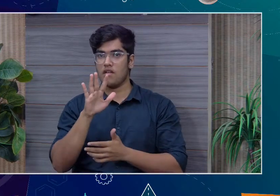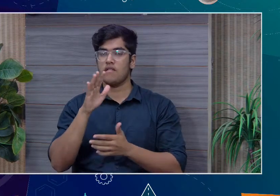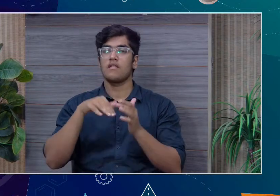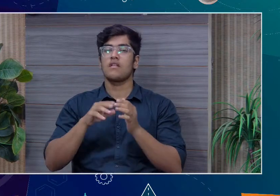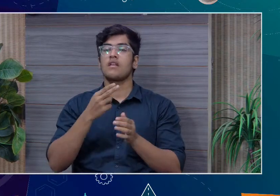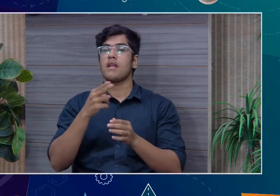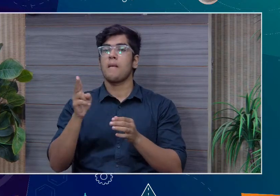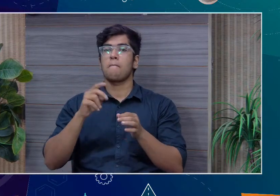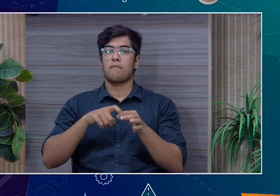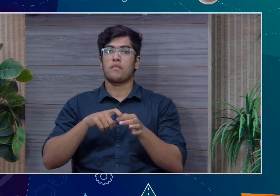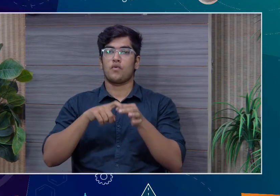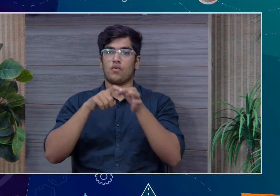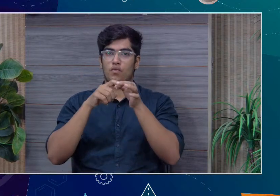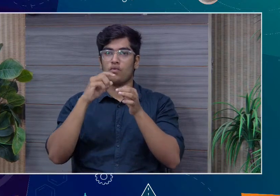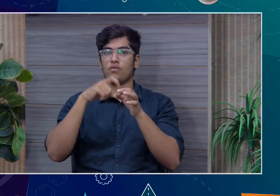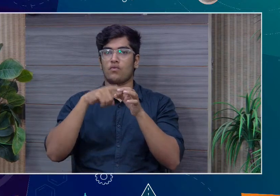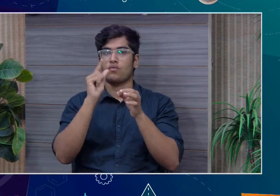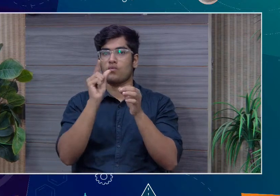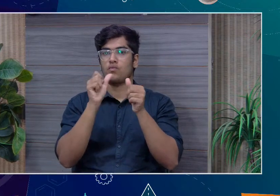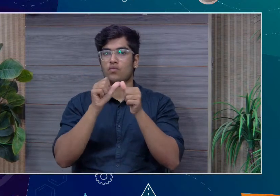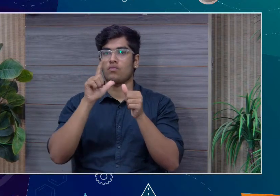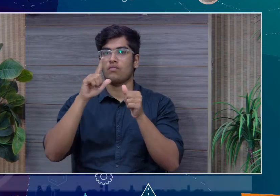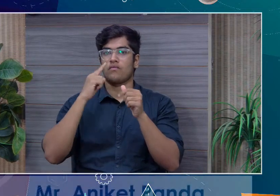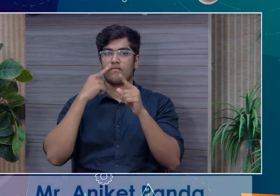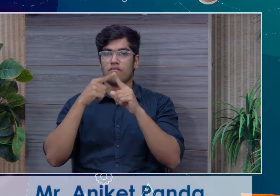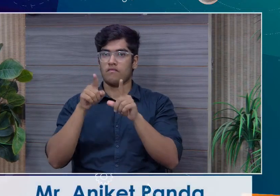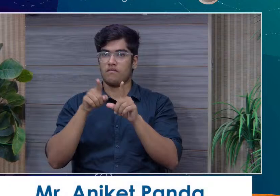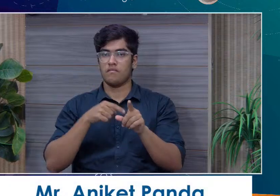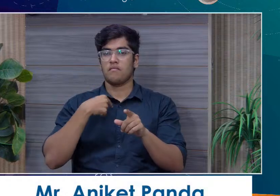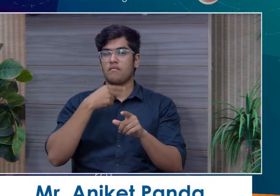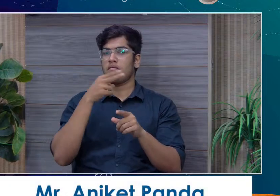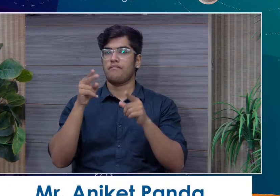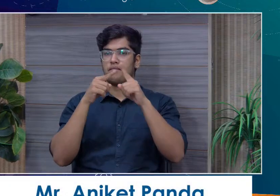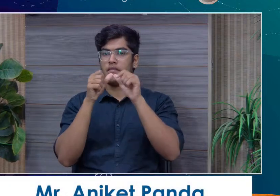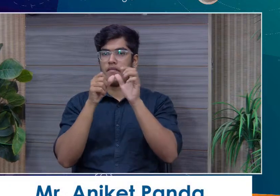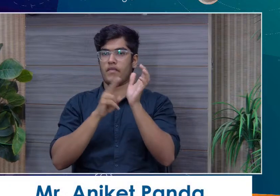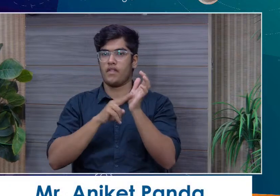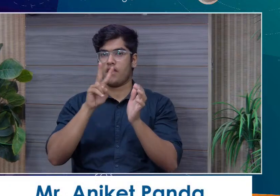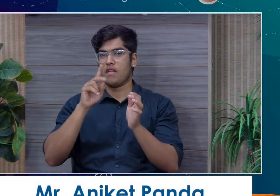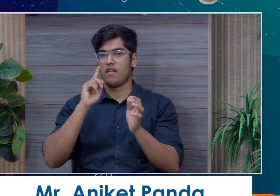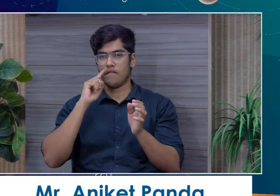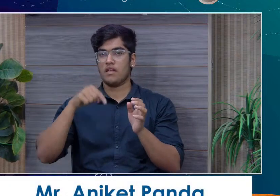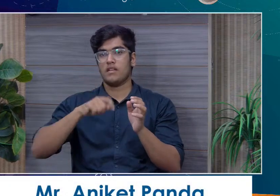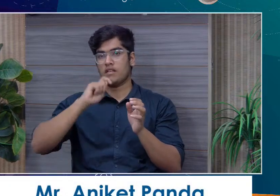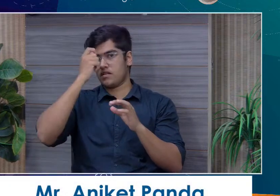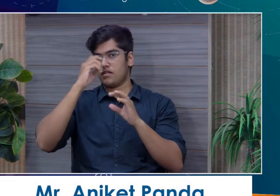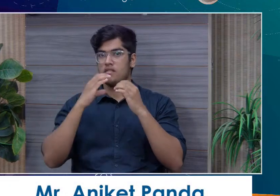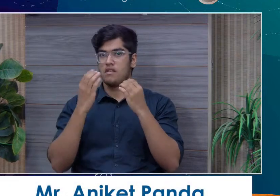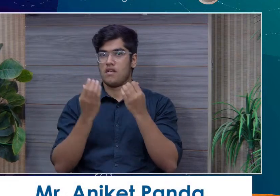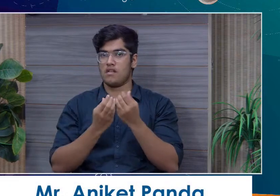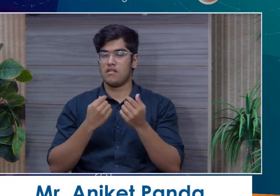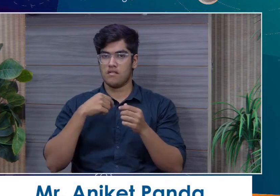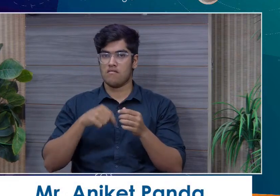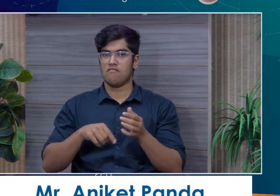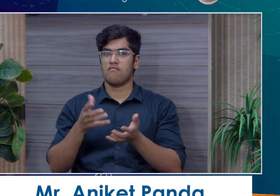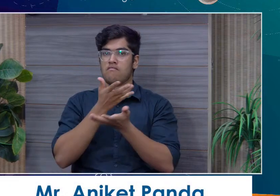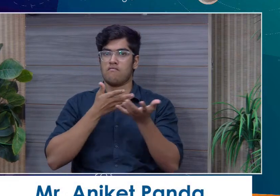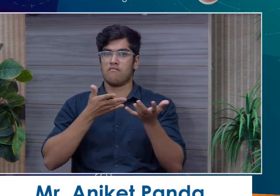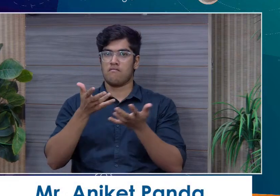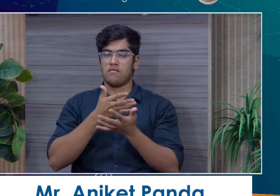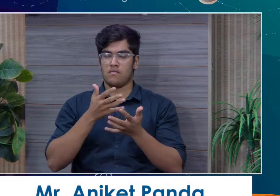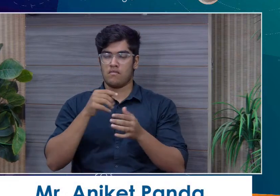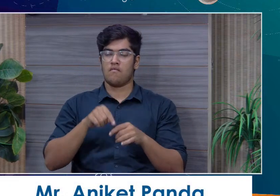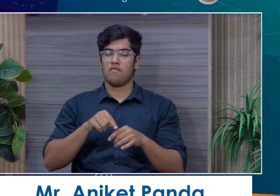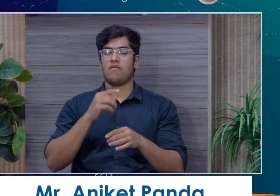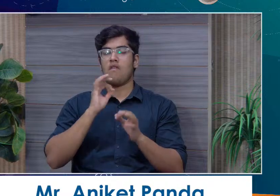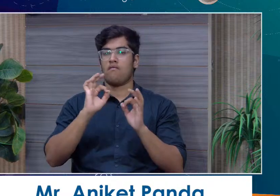quality, for all the 7th class students. My name is Tanvi Khurana, and in this English class we are going to have really fun. So if